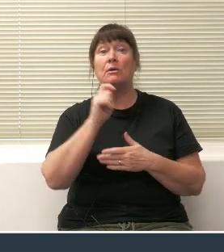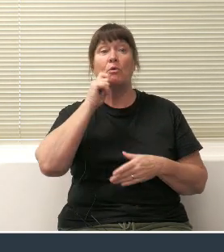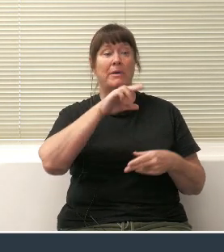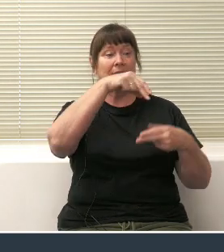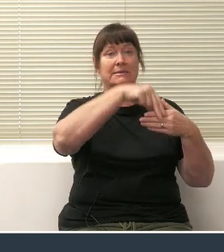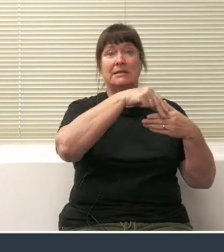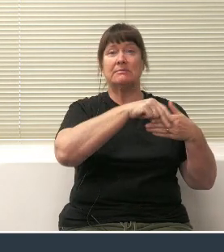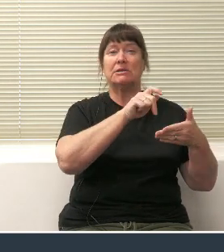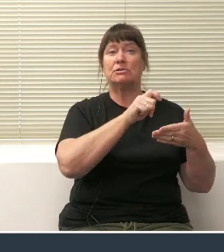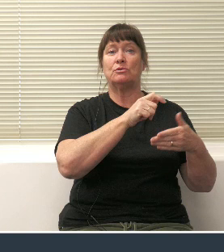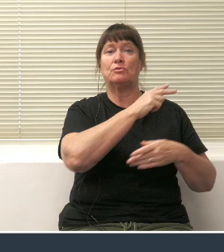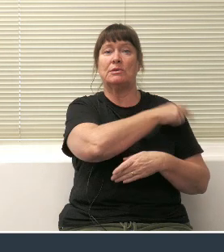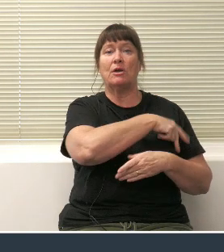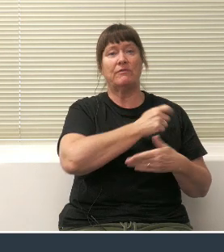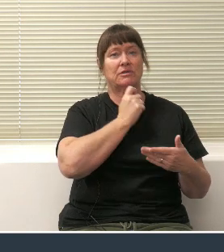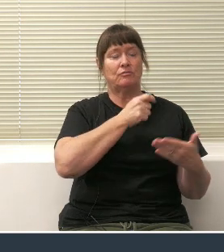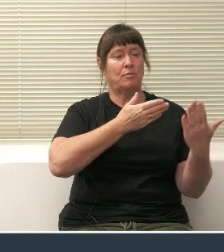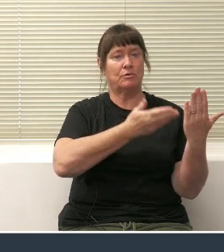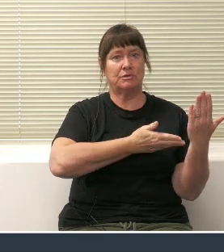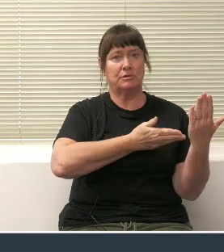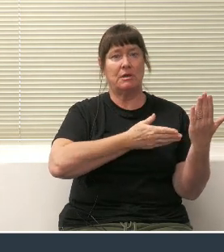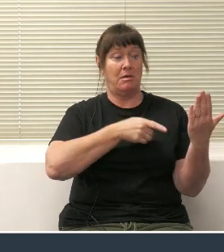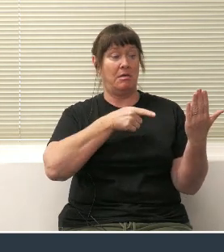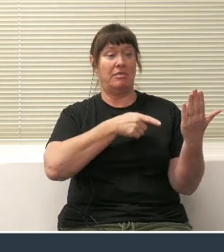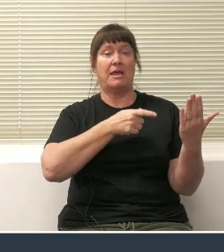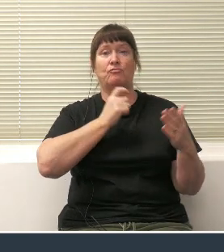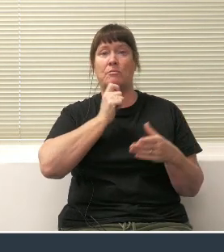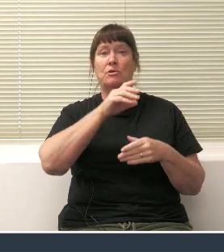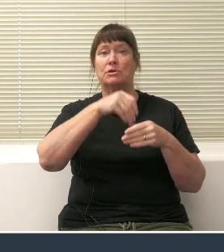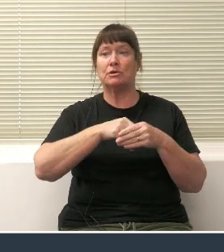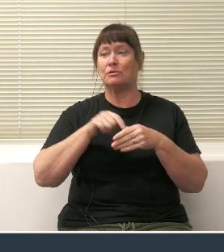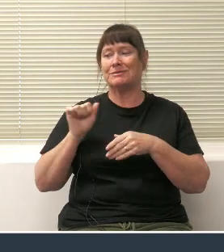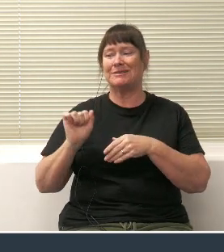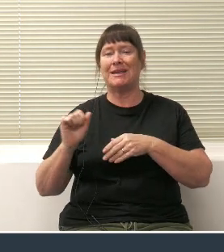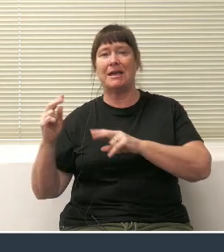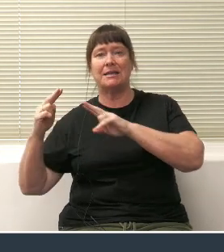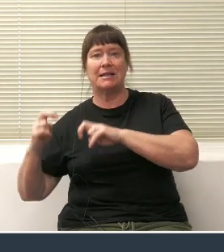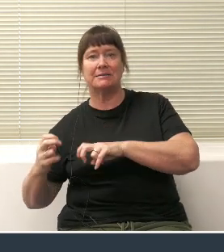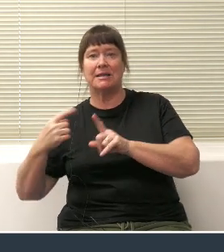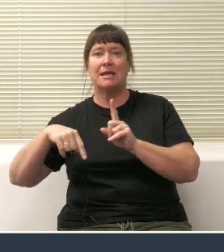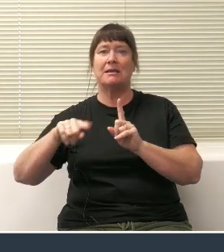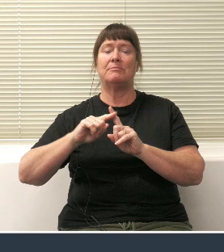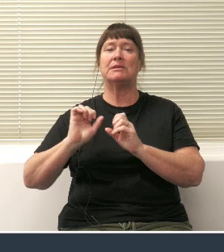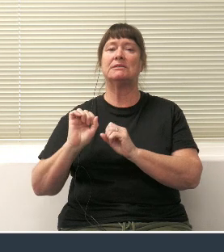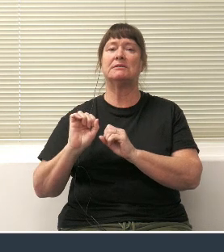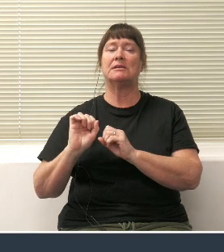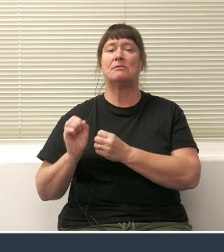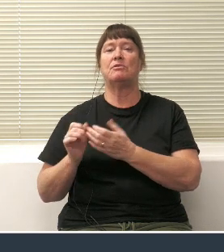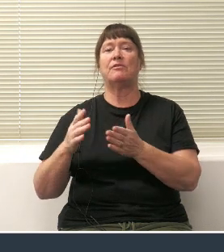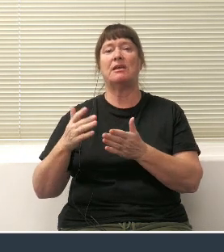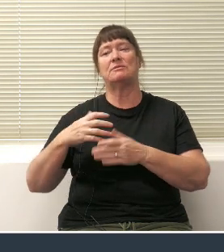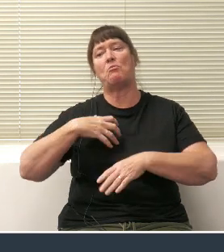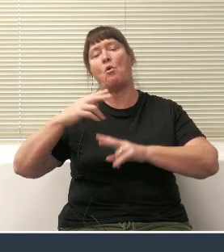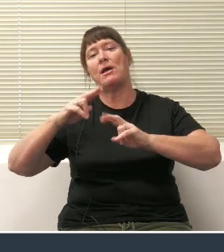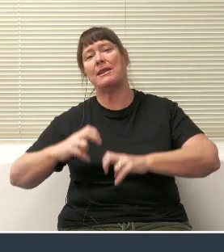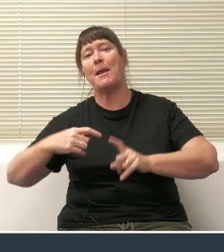attachment to the officer's report, and this officer's report incorporates Cell's analysis and provides further officer analysis along